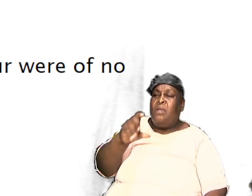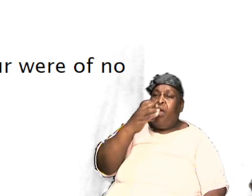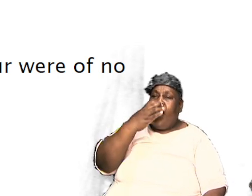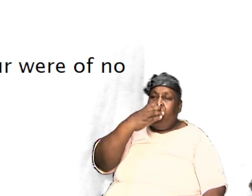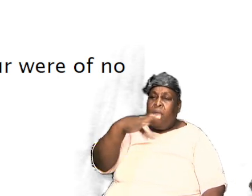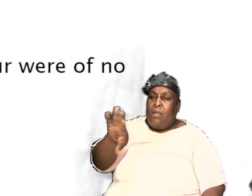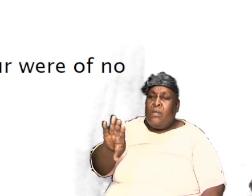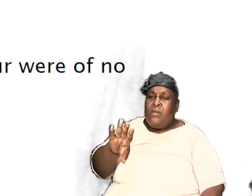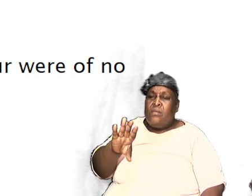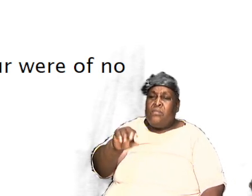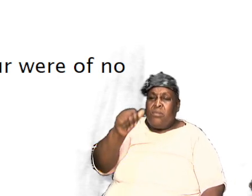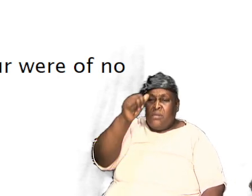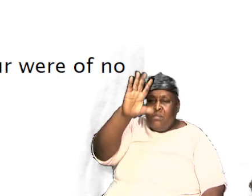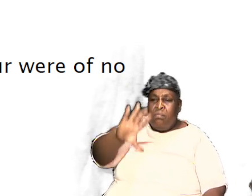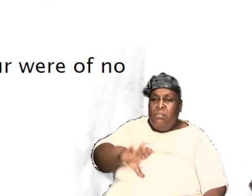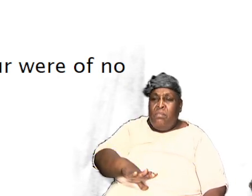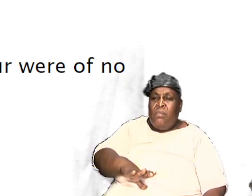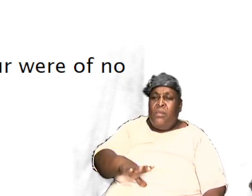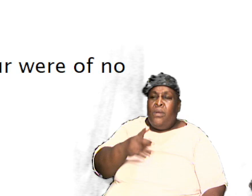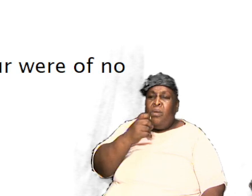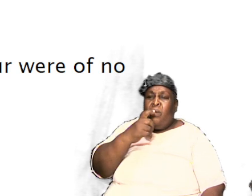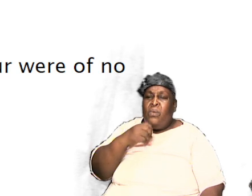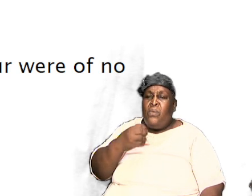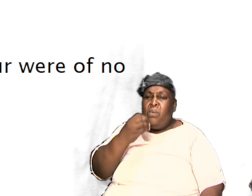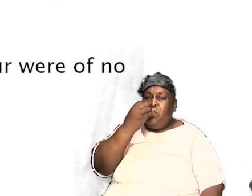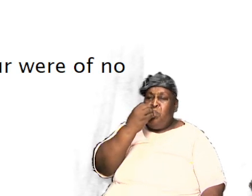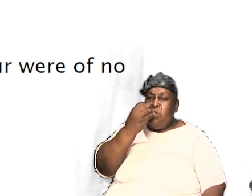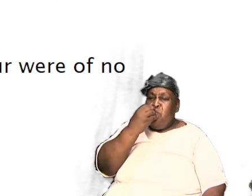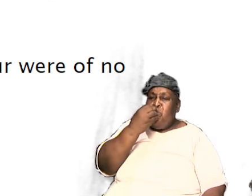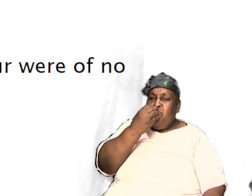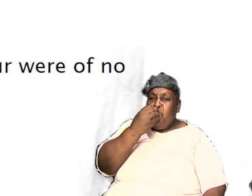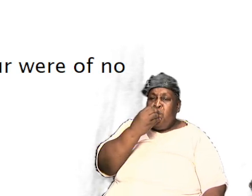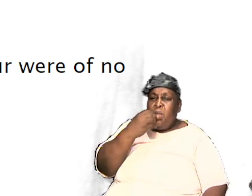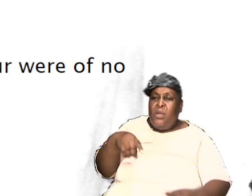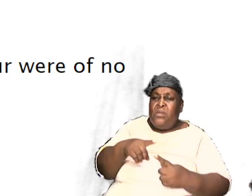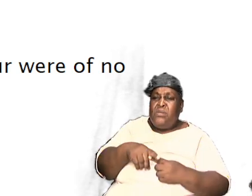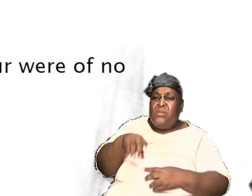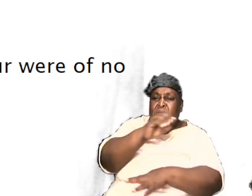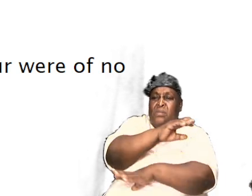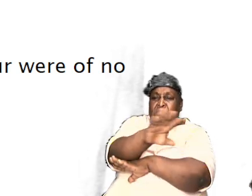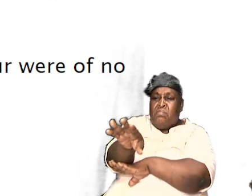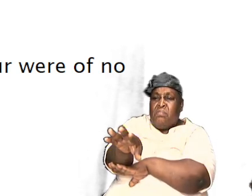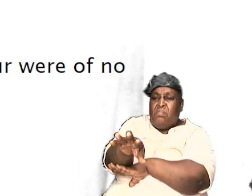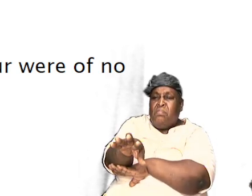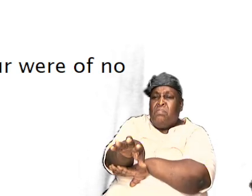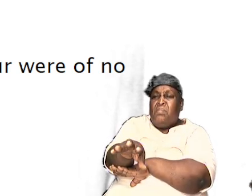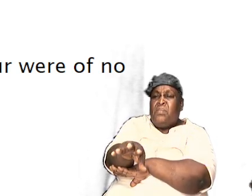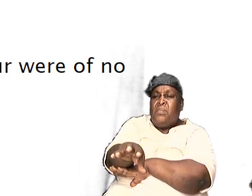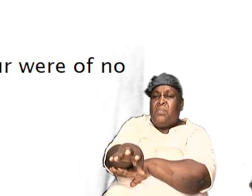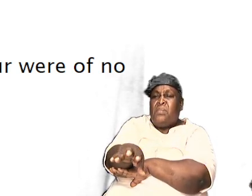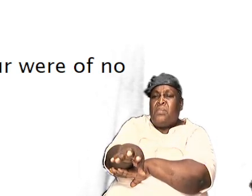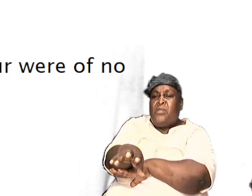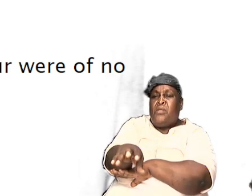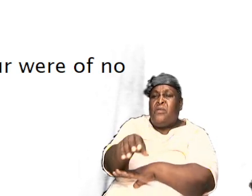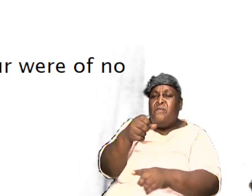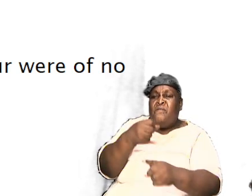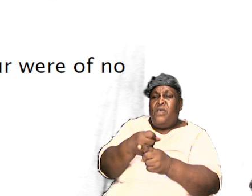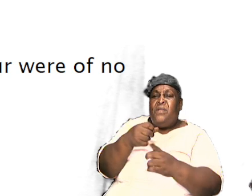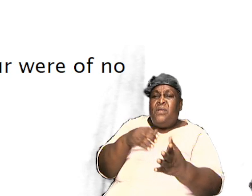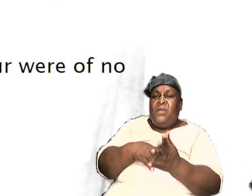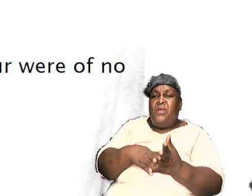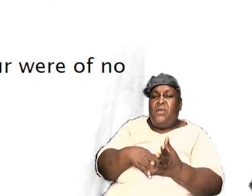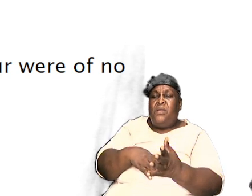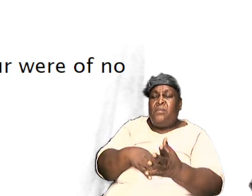food until it is evening, and I am avenged on my enemy. So Israel was